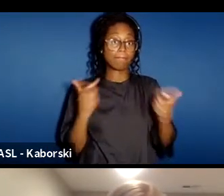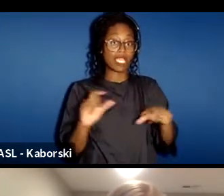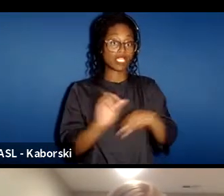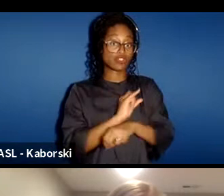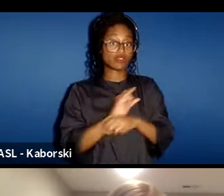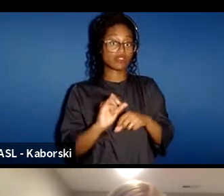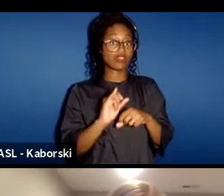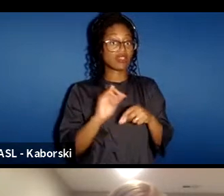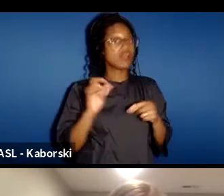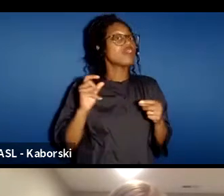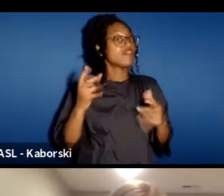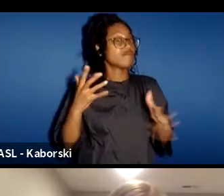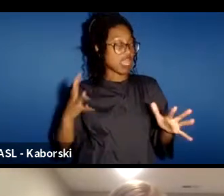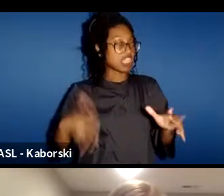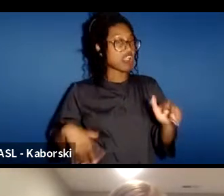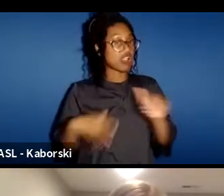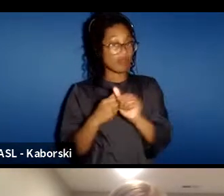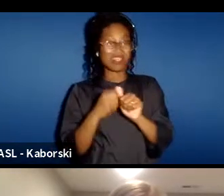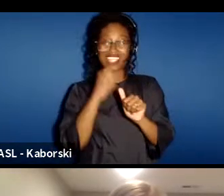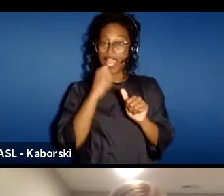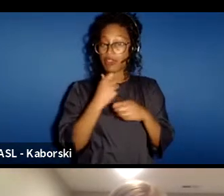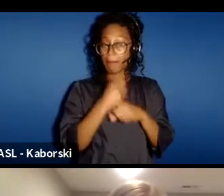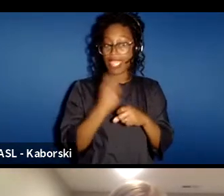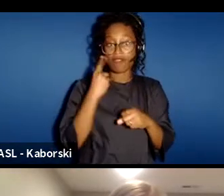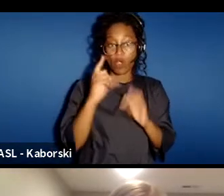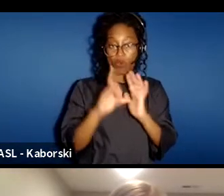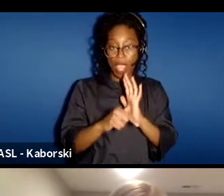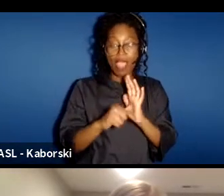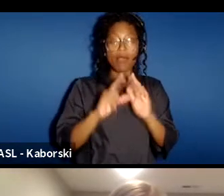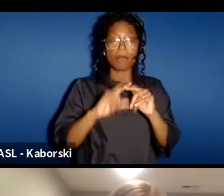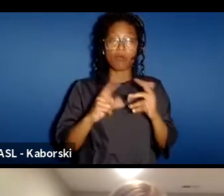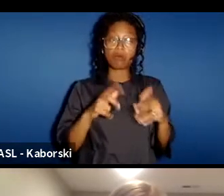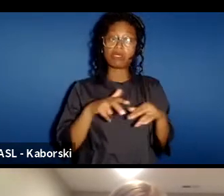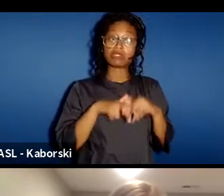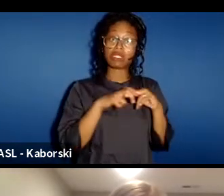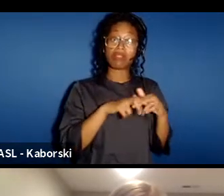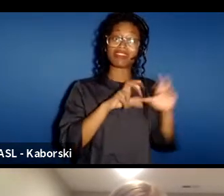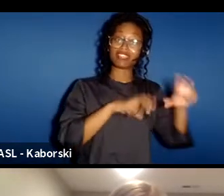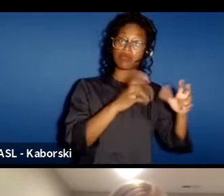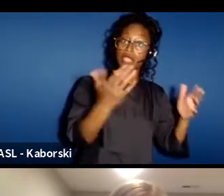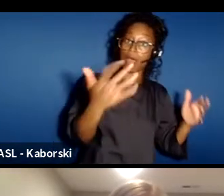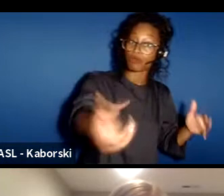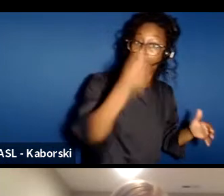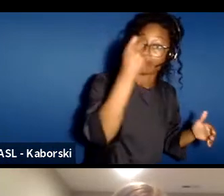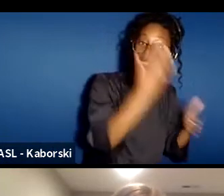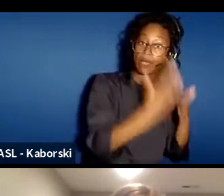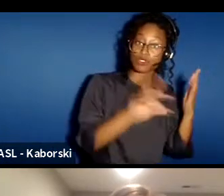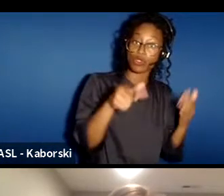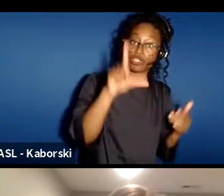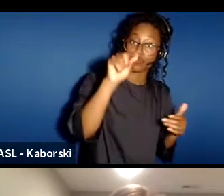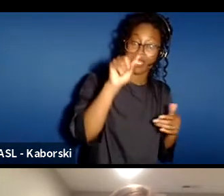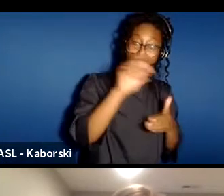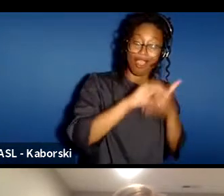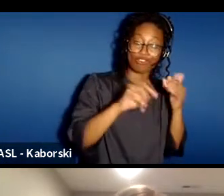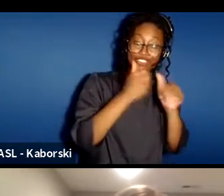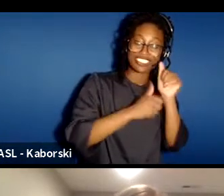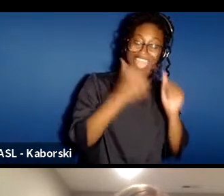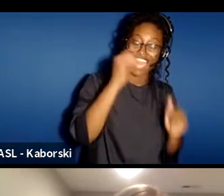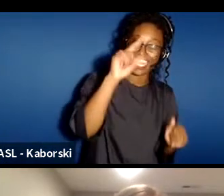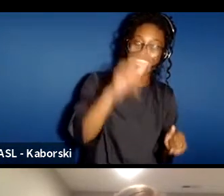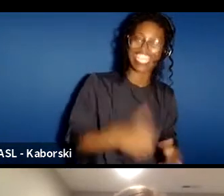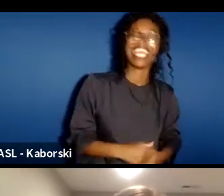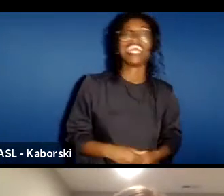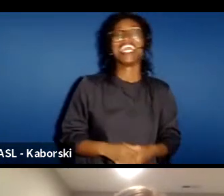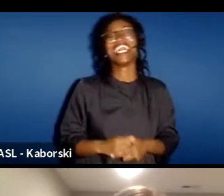it finally got caught up. So we haven't had to make any for a while. We're rather sitting on a stock. Why don't you come grab some? It's only 20 bucks a gallon.